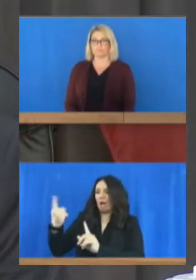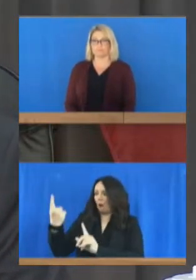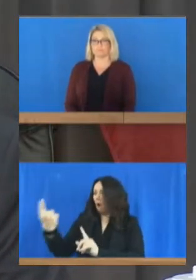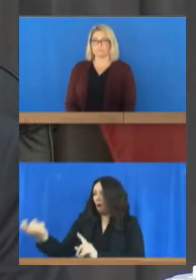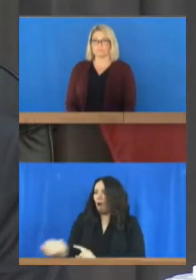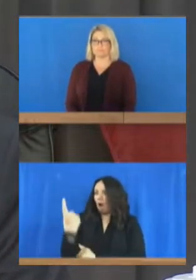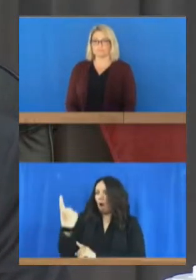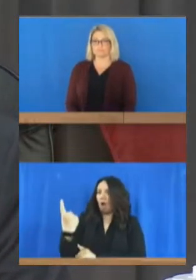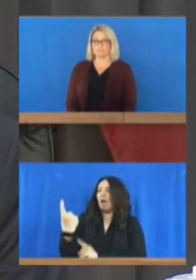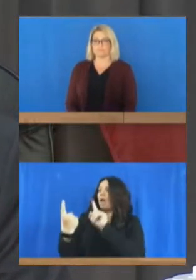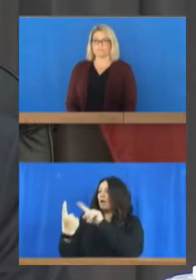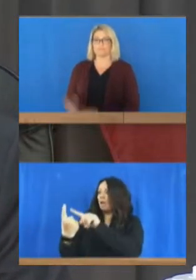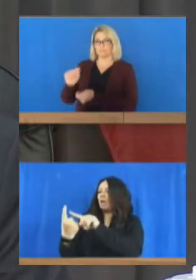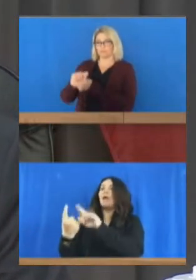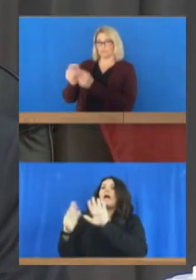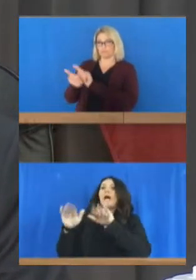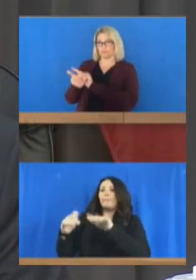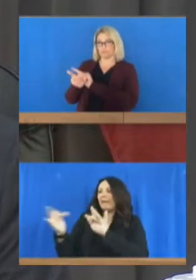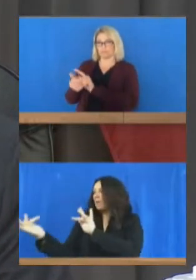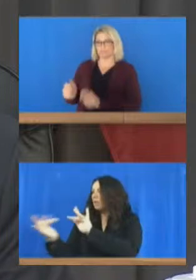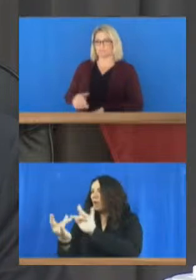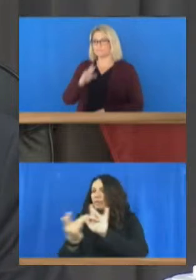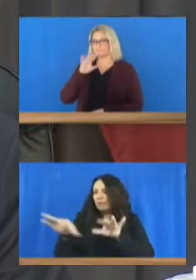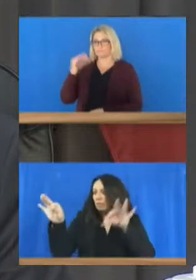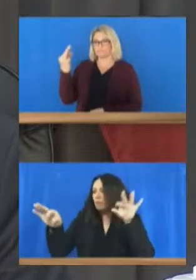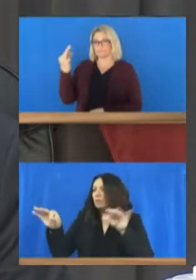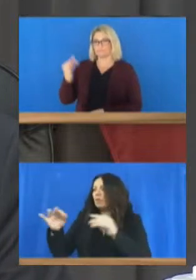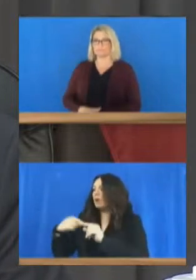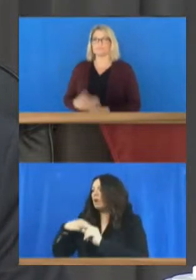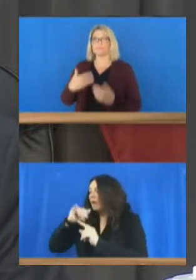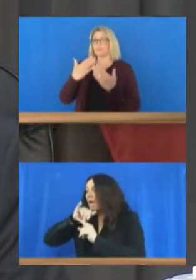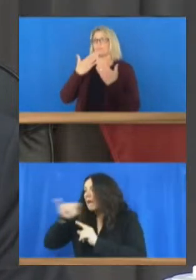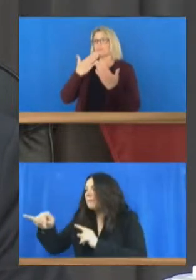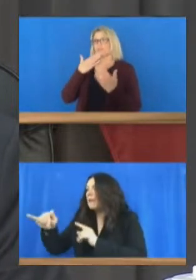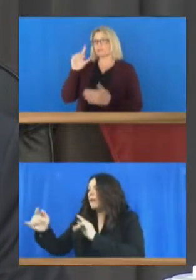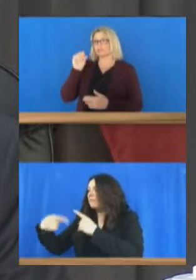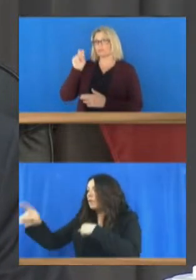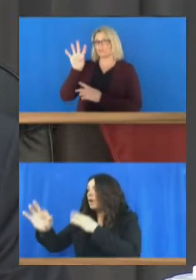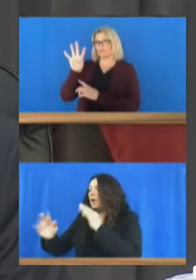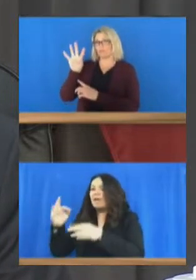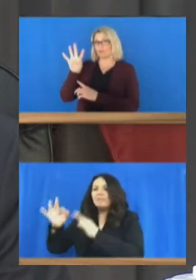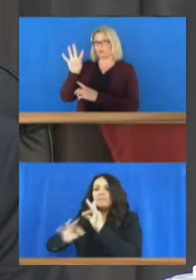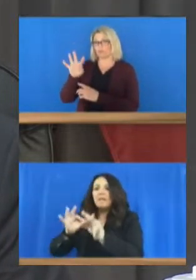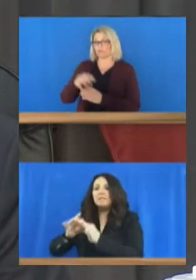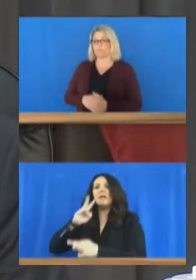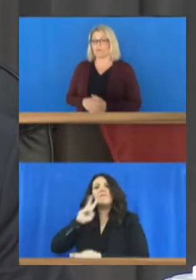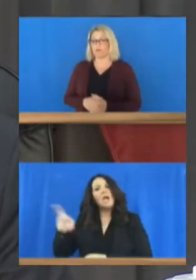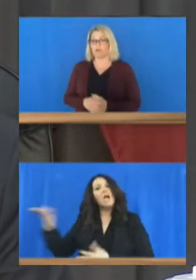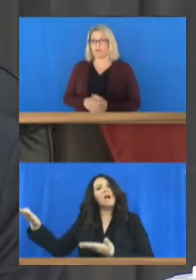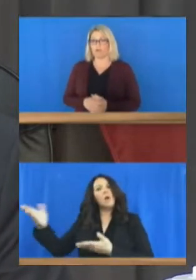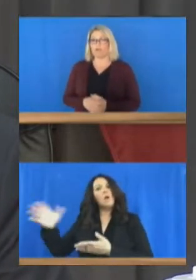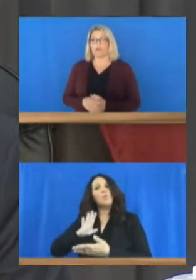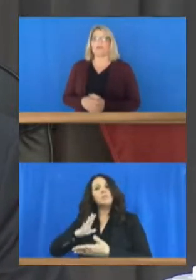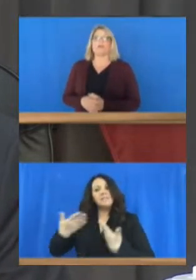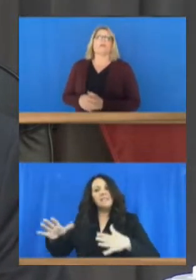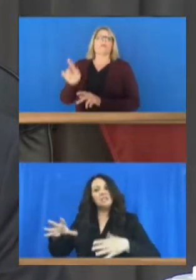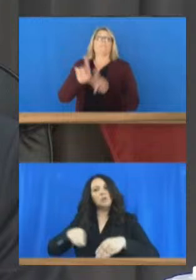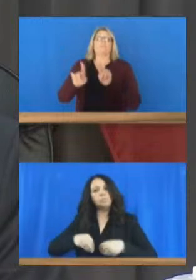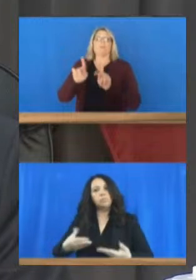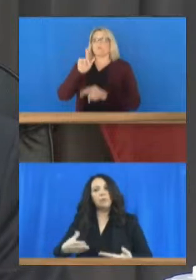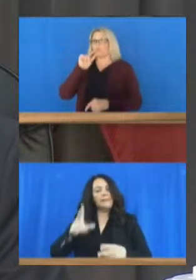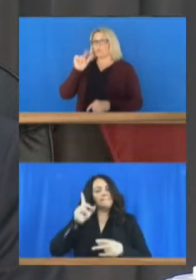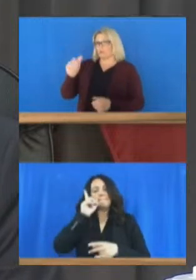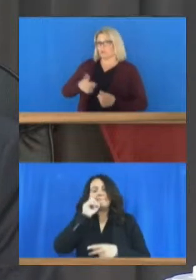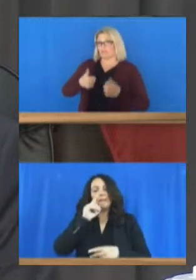contenir la propagation de COVID-19 dans votre région. Cela n'a pas été facile, comme Dr. Russell a